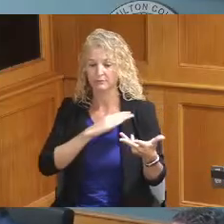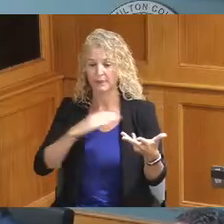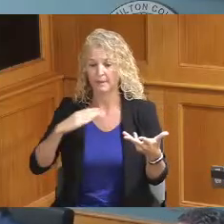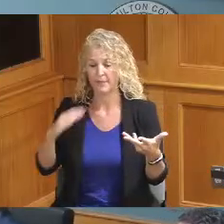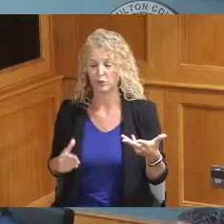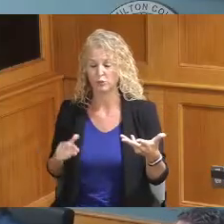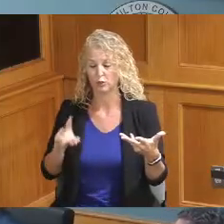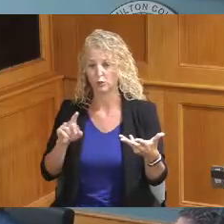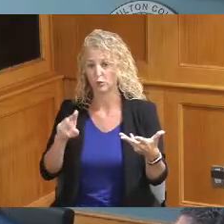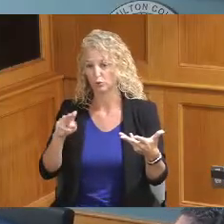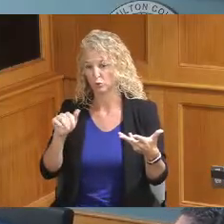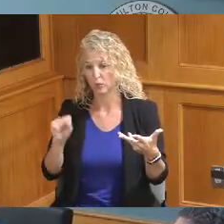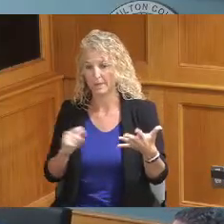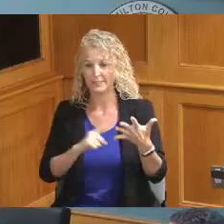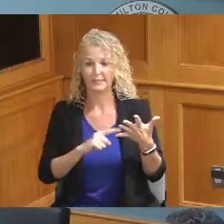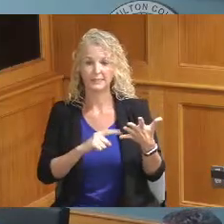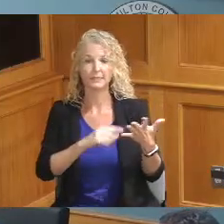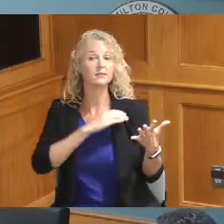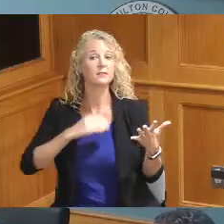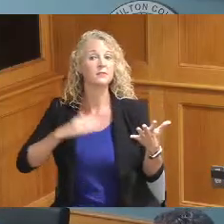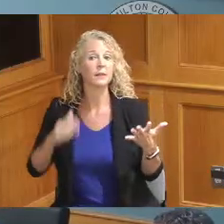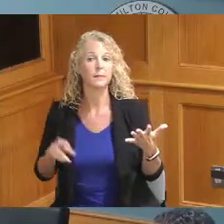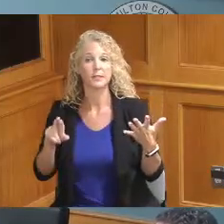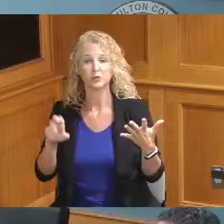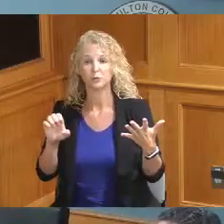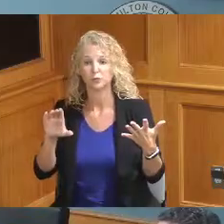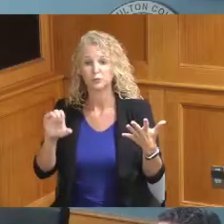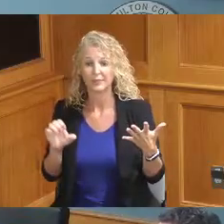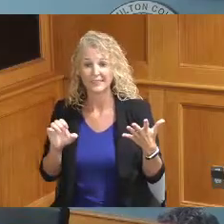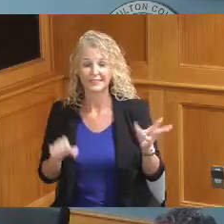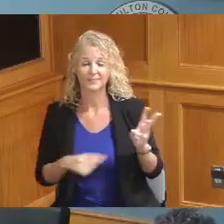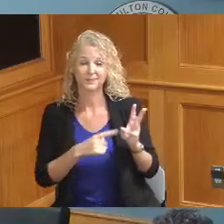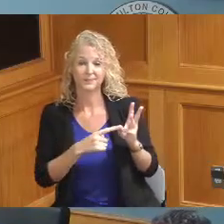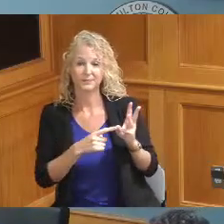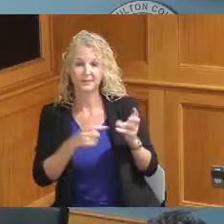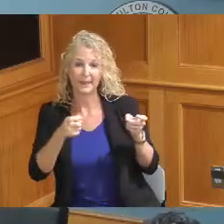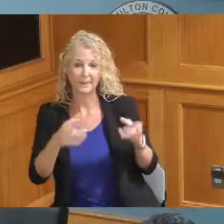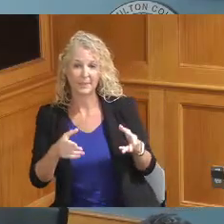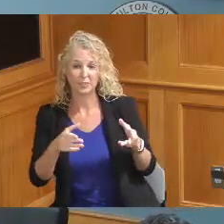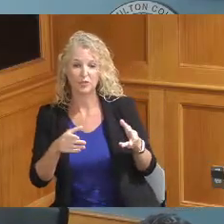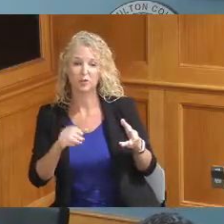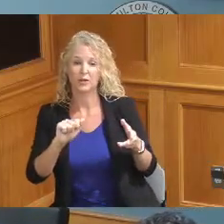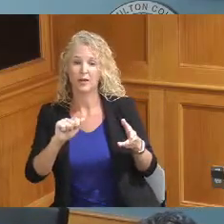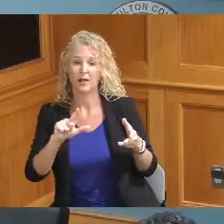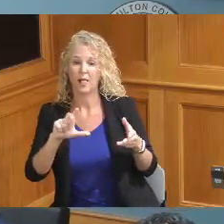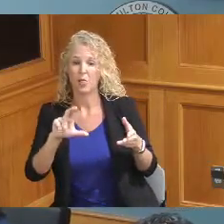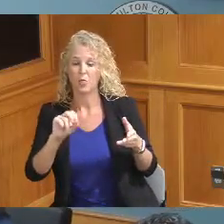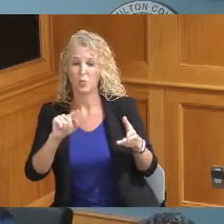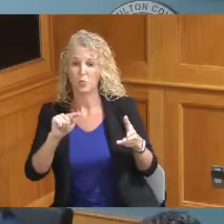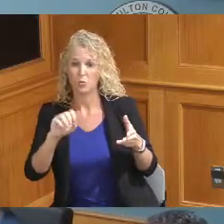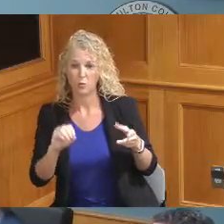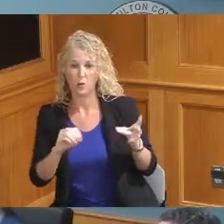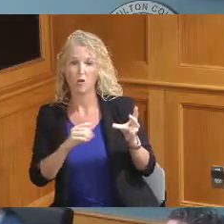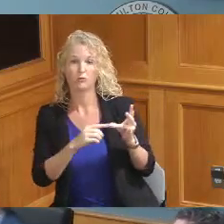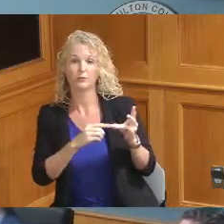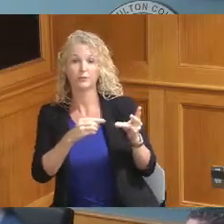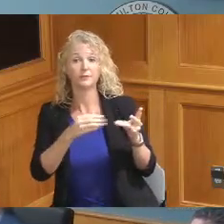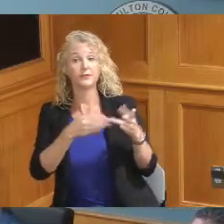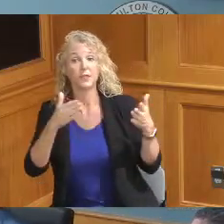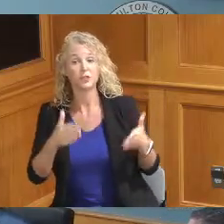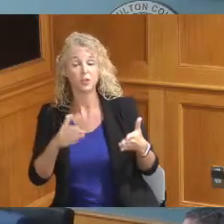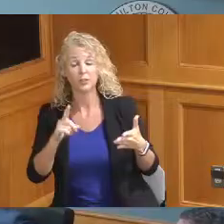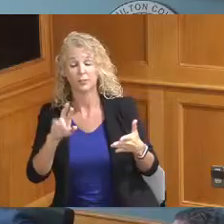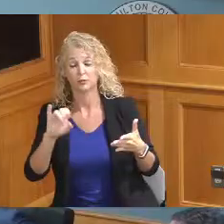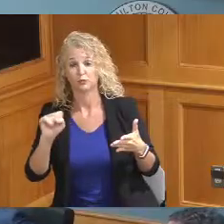Commissioner. Alicia Reese, Hamilton County Commissioner. Jeff Aludo, County Administrator. Patrick Dressing, Assistant Prosecuting Attorney. And I'm County